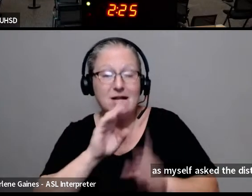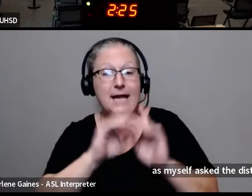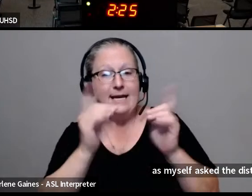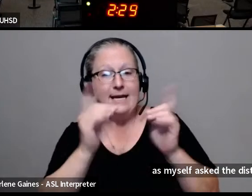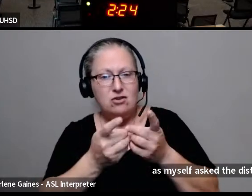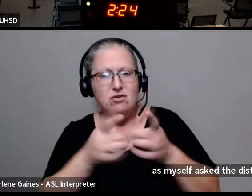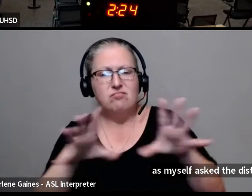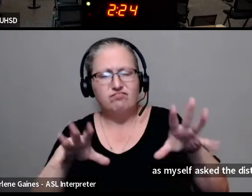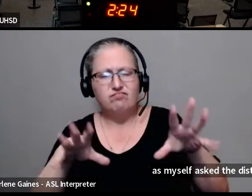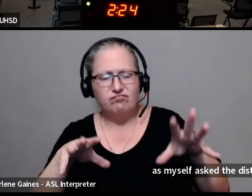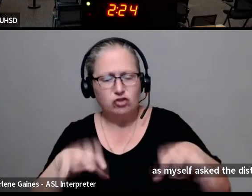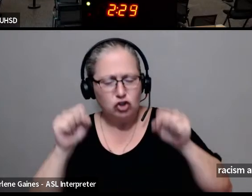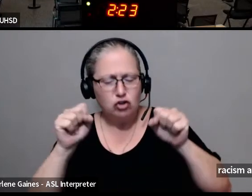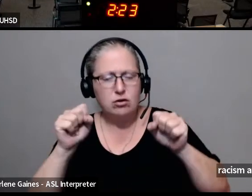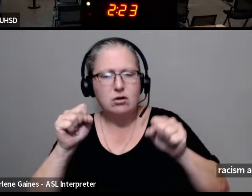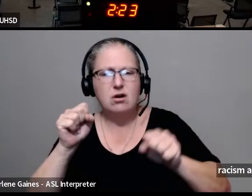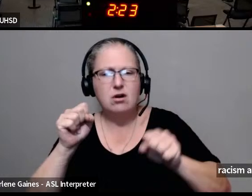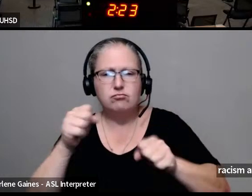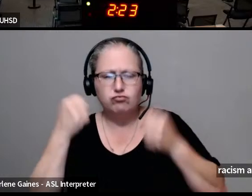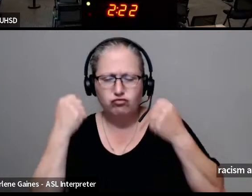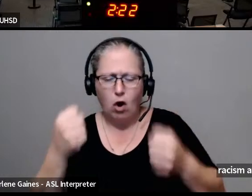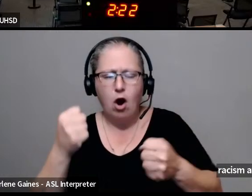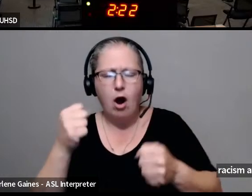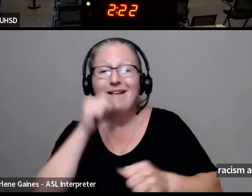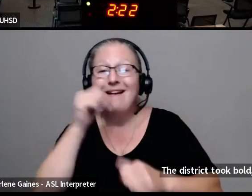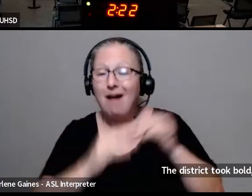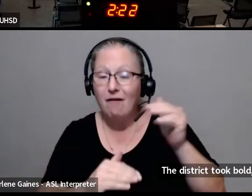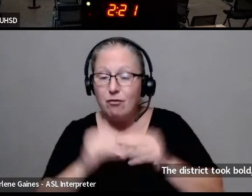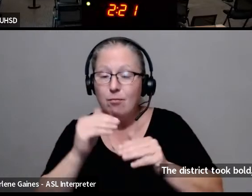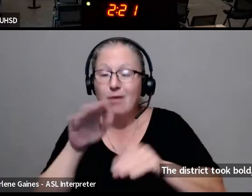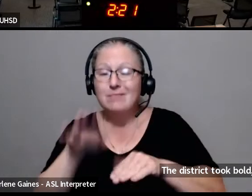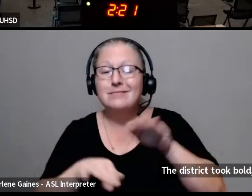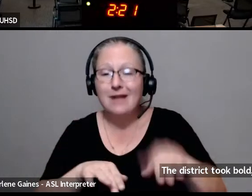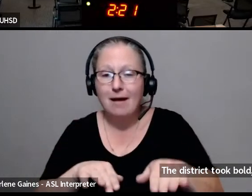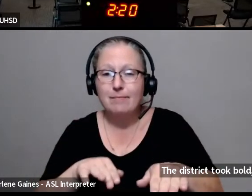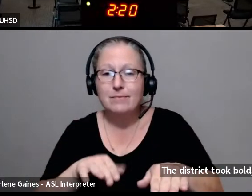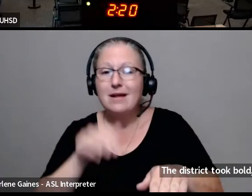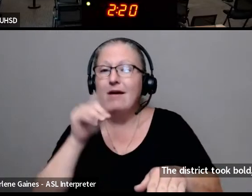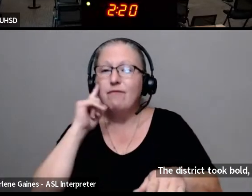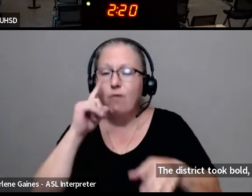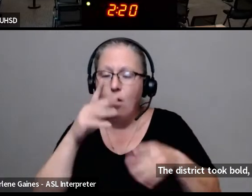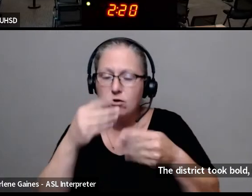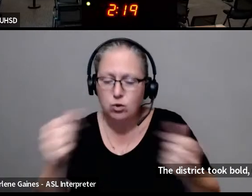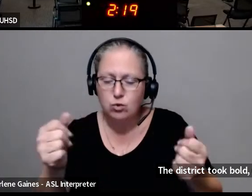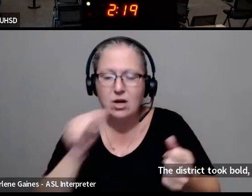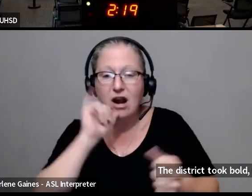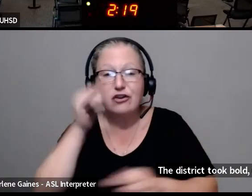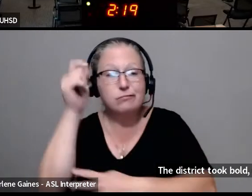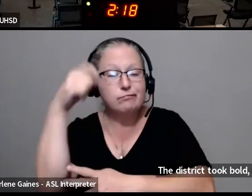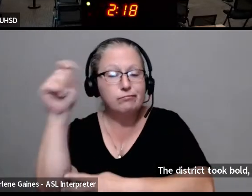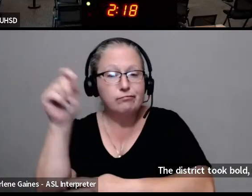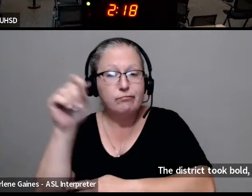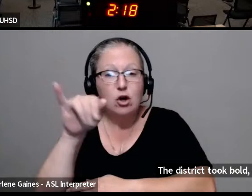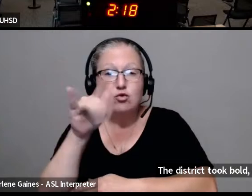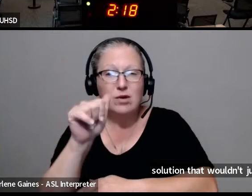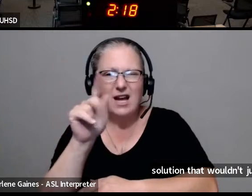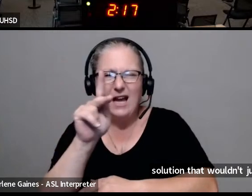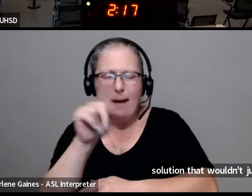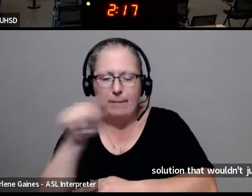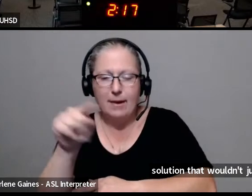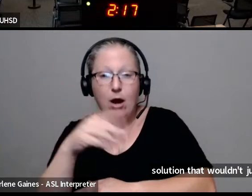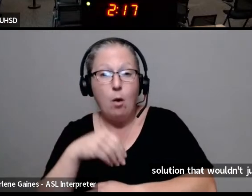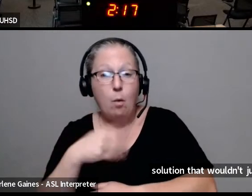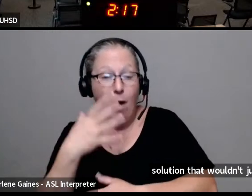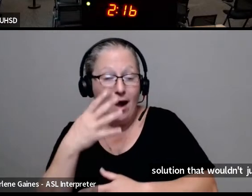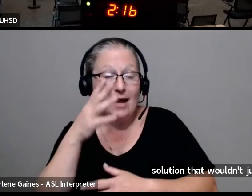took bold, uncomfortable steps to find a solution that wouldn't just check the box. Julia Kemke, a white district leader, along with